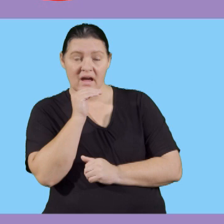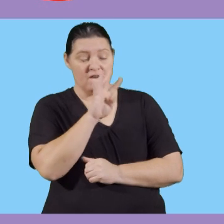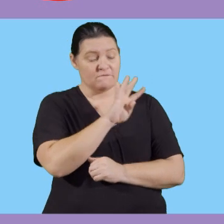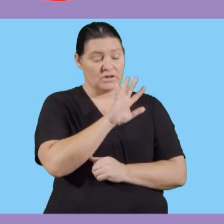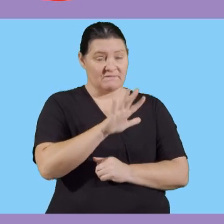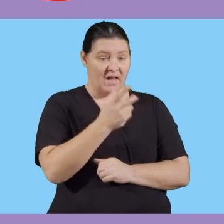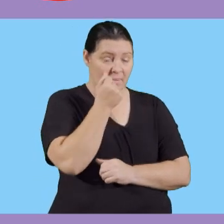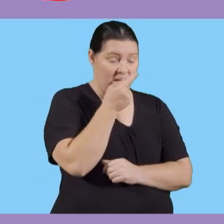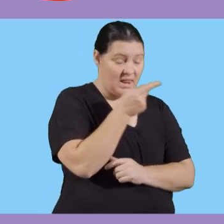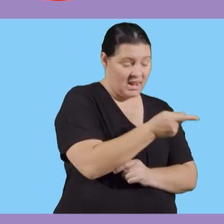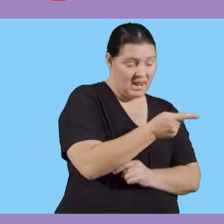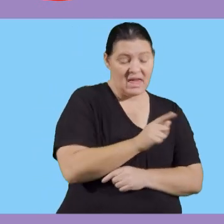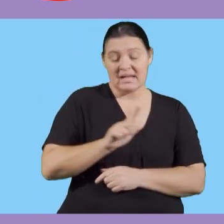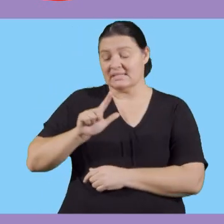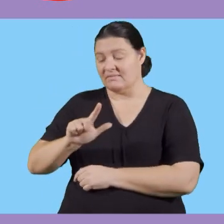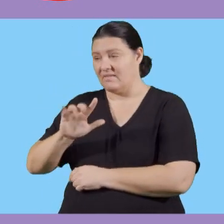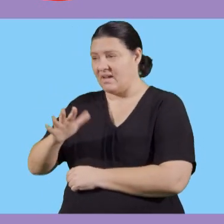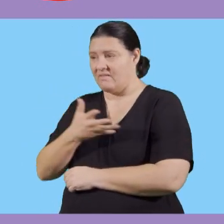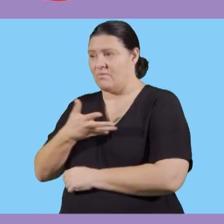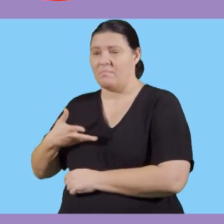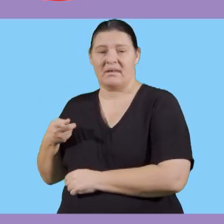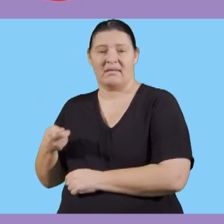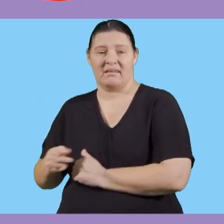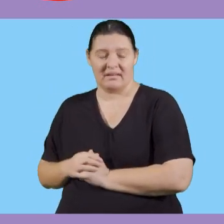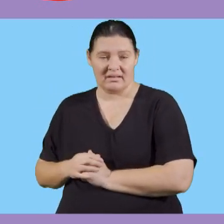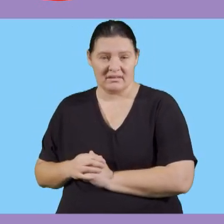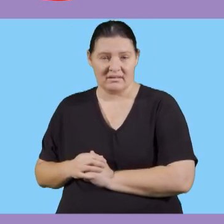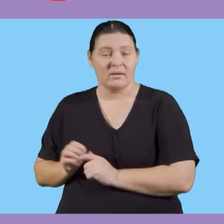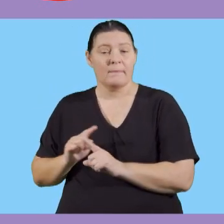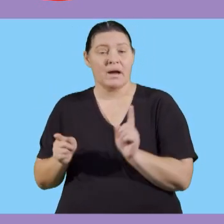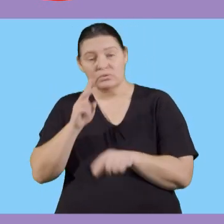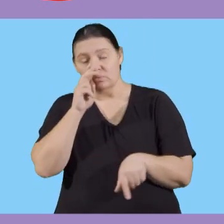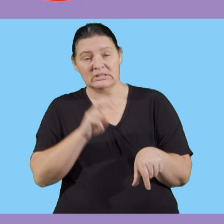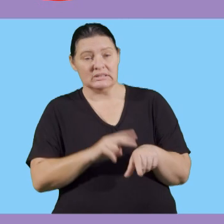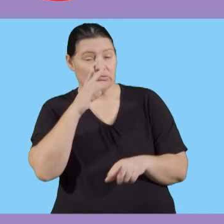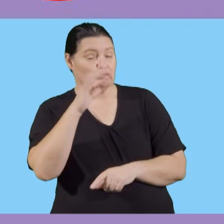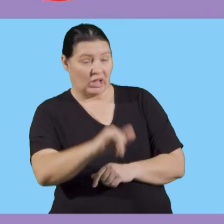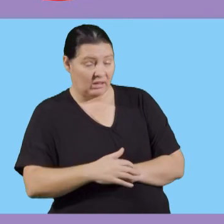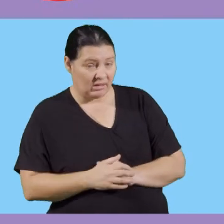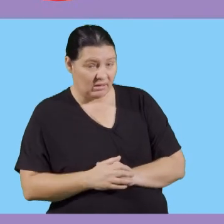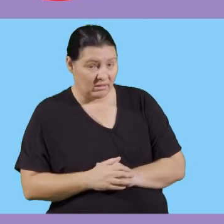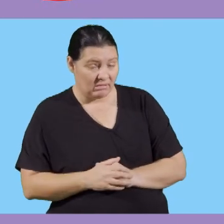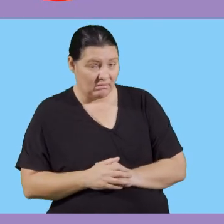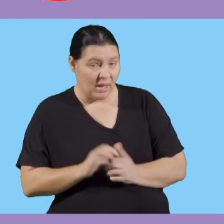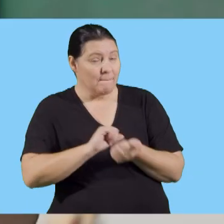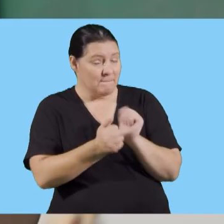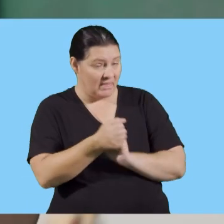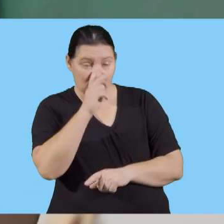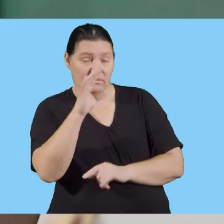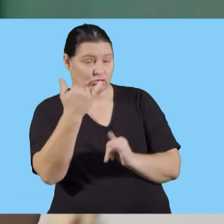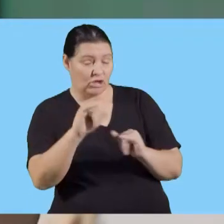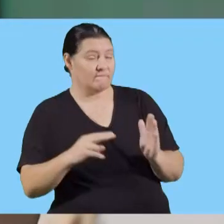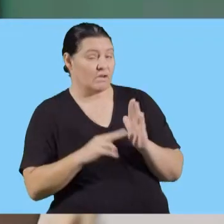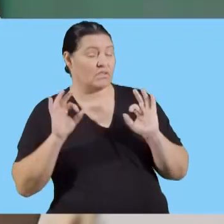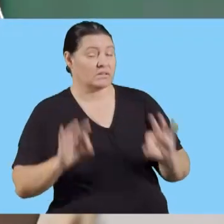are 45 males and there are 75 females. But you need to check this. Remember, everything in maths you need